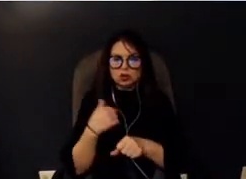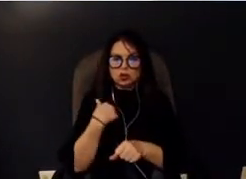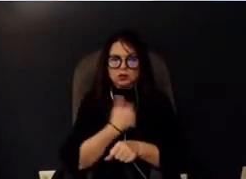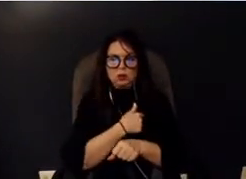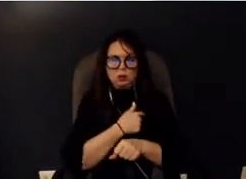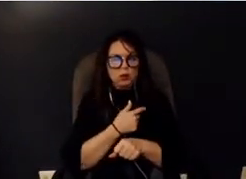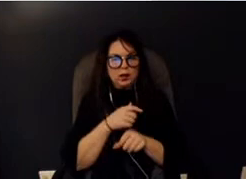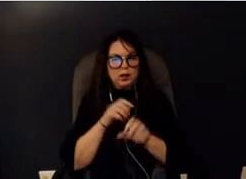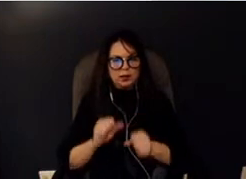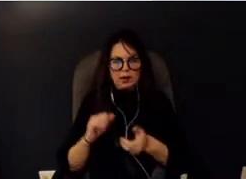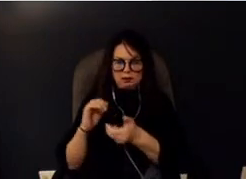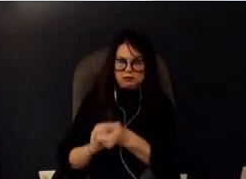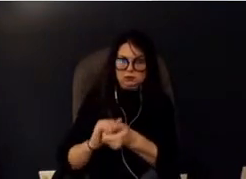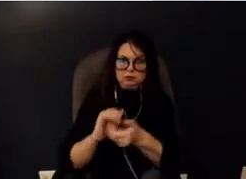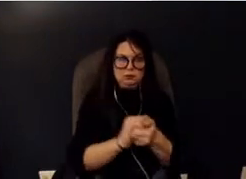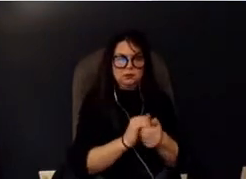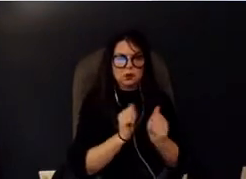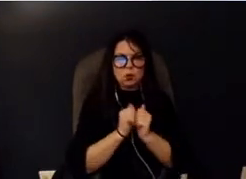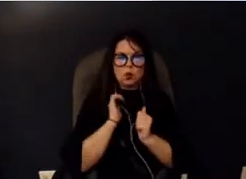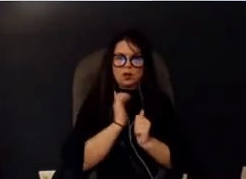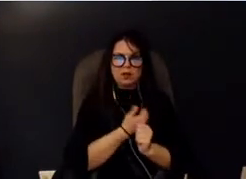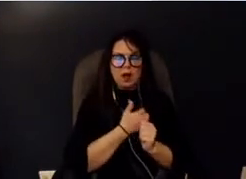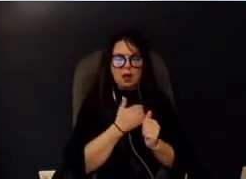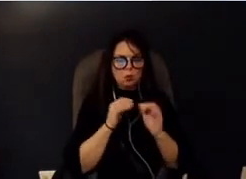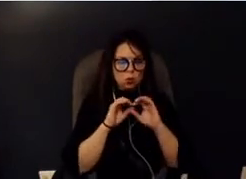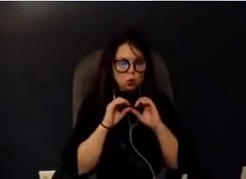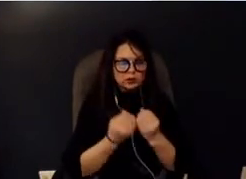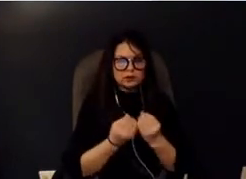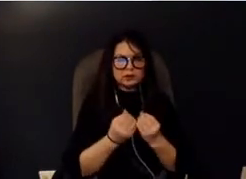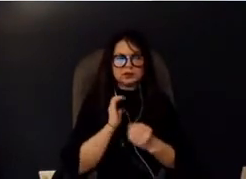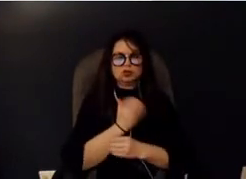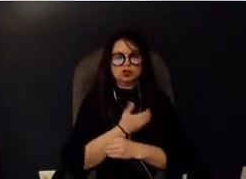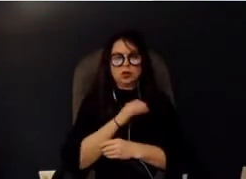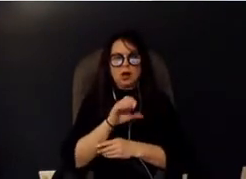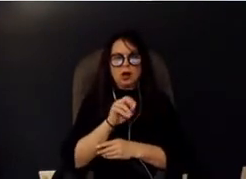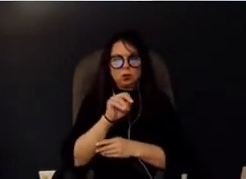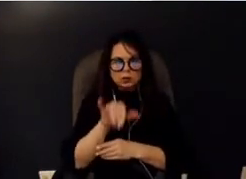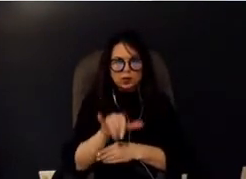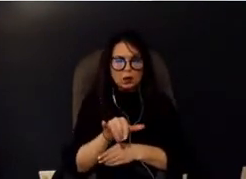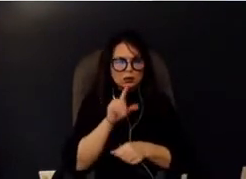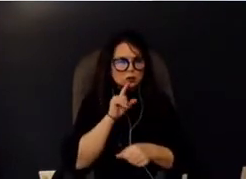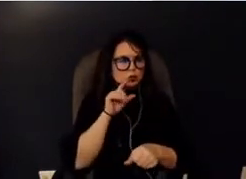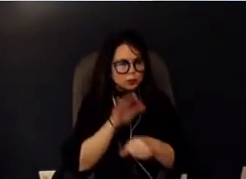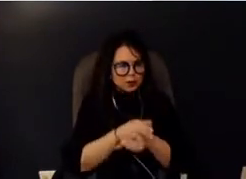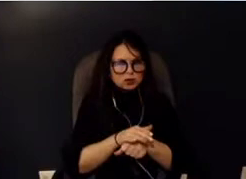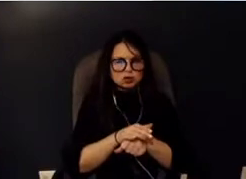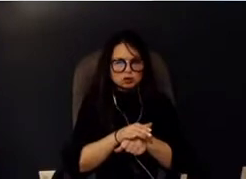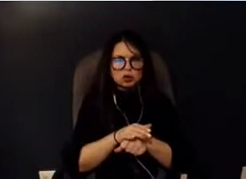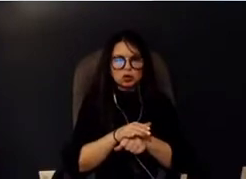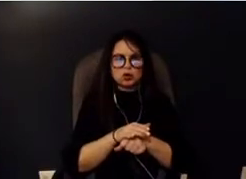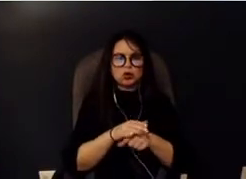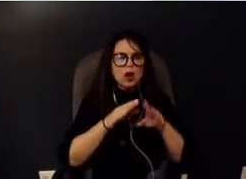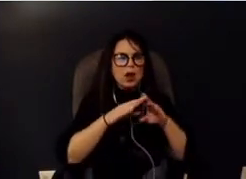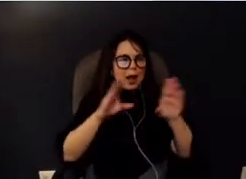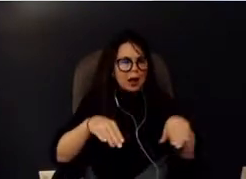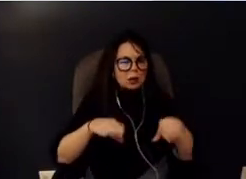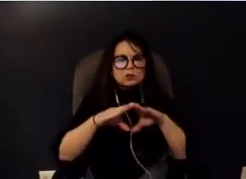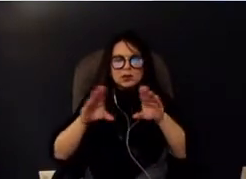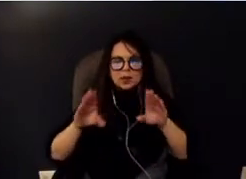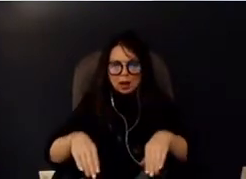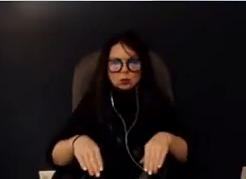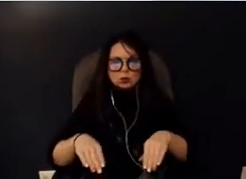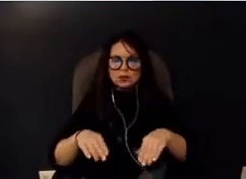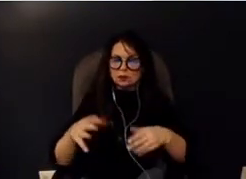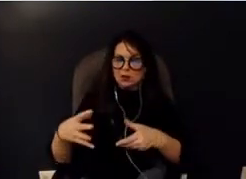and the county to ensure that we are actually expanding that housing continuum to include single room occupancy dwelling units.